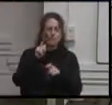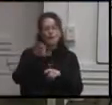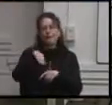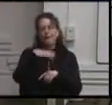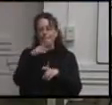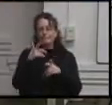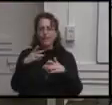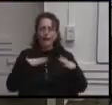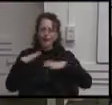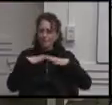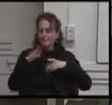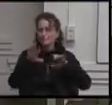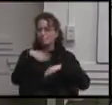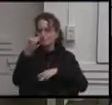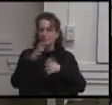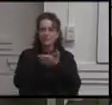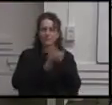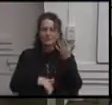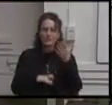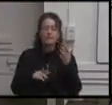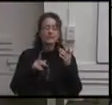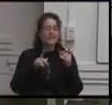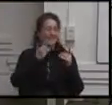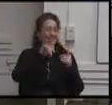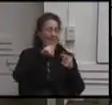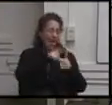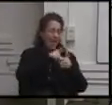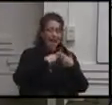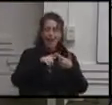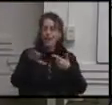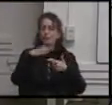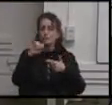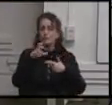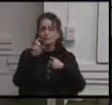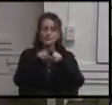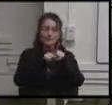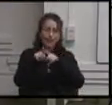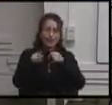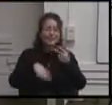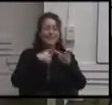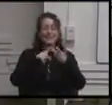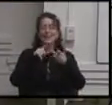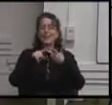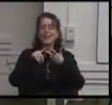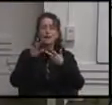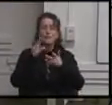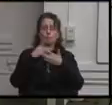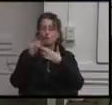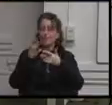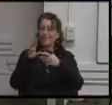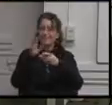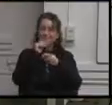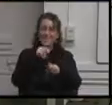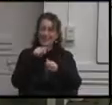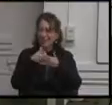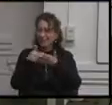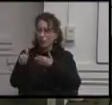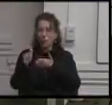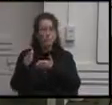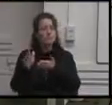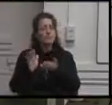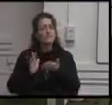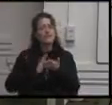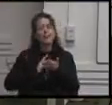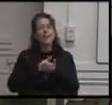and the Project Feed the Thousands. Well, this weekend is an opportunity for everybody in town to go down and purchase something at